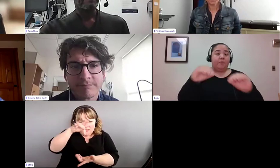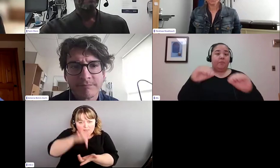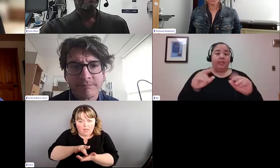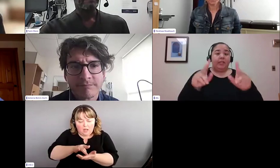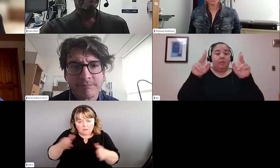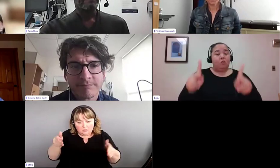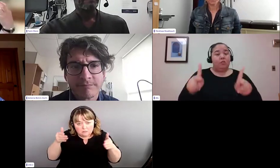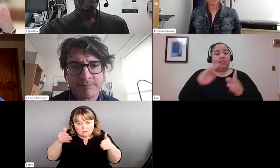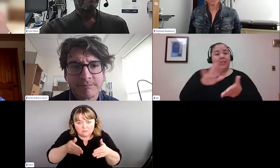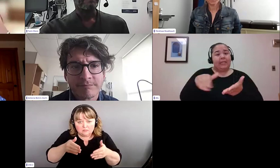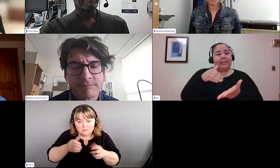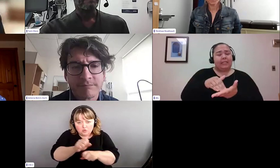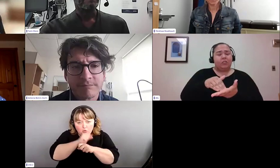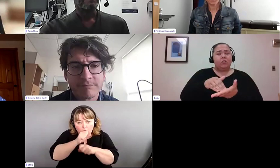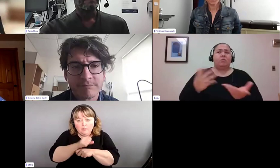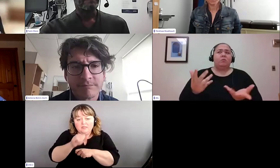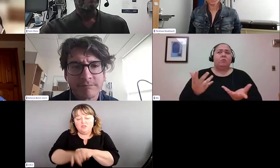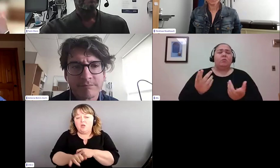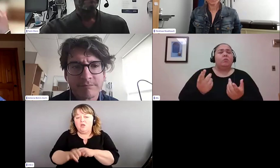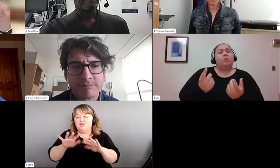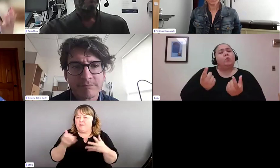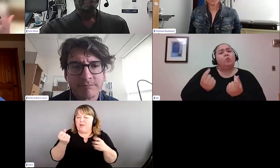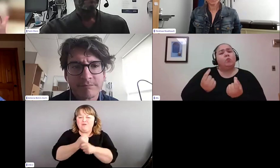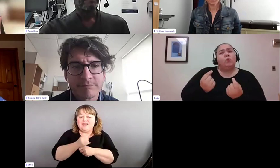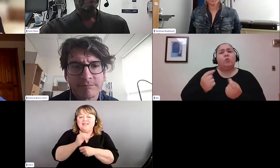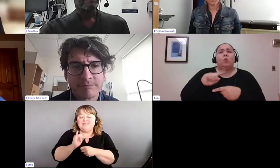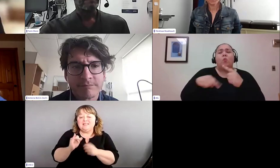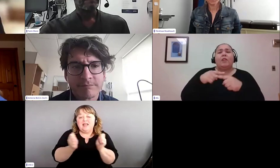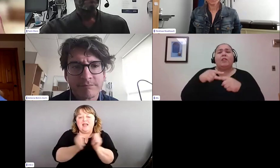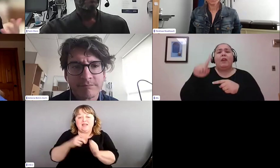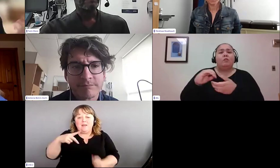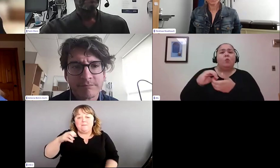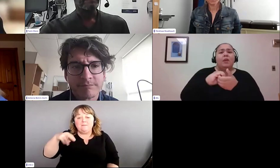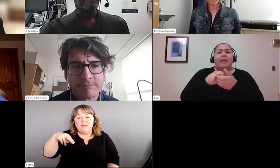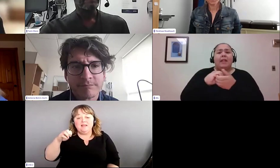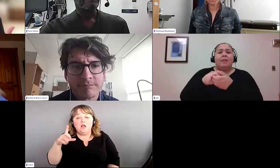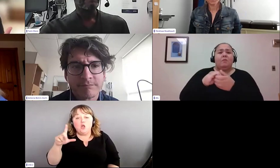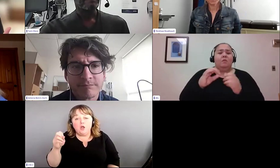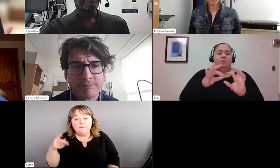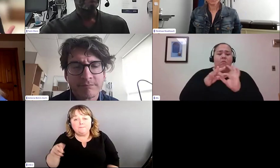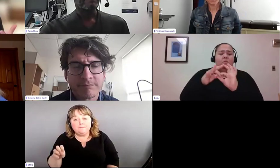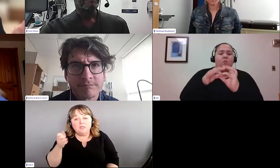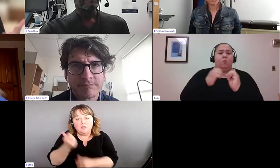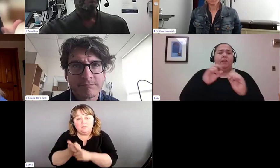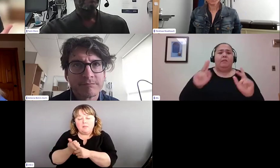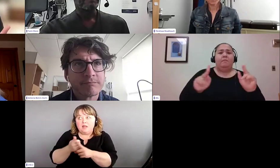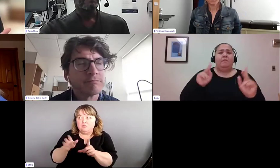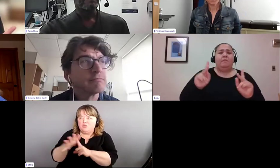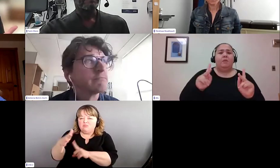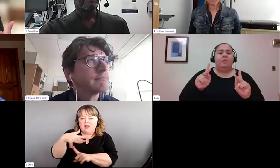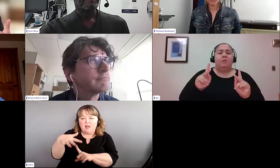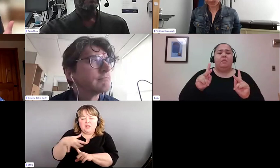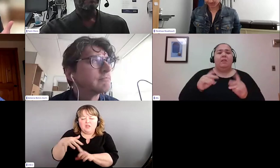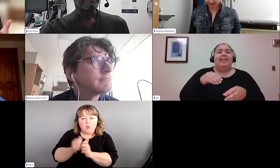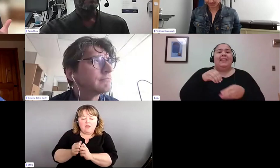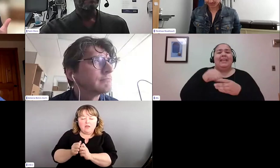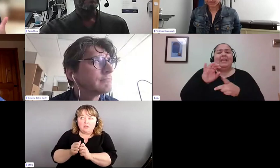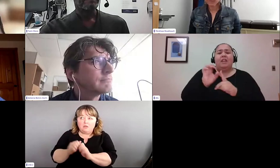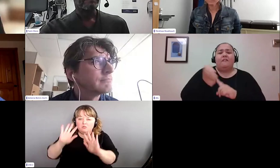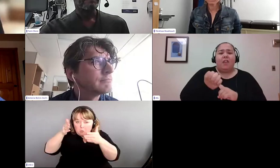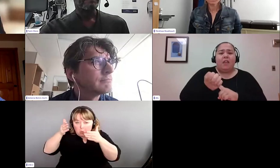when we collaborate with individuals, as Penelope said, who are in an environment with a vision that is